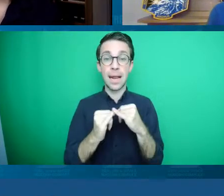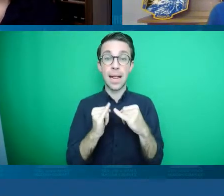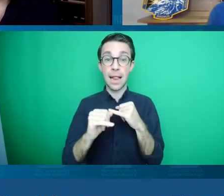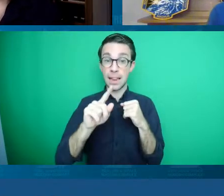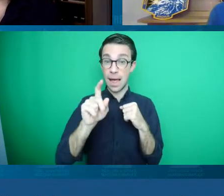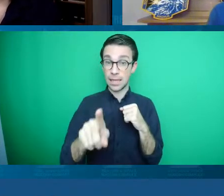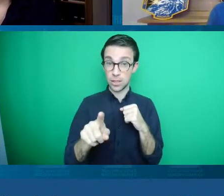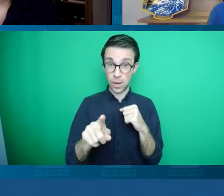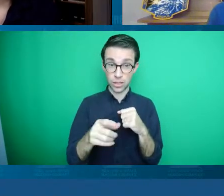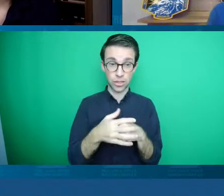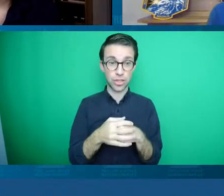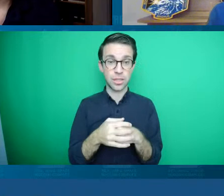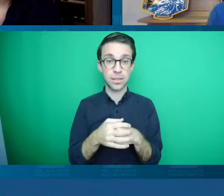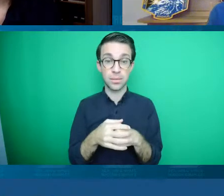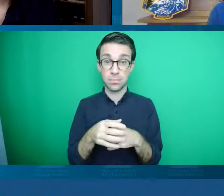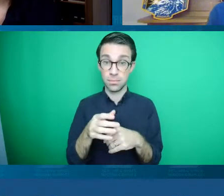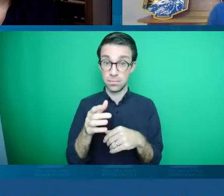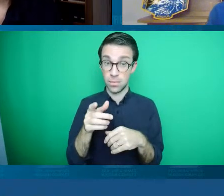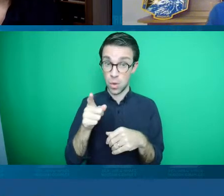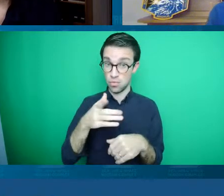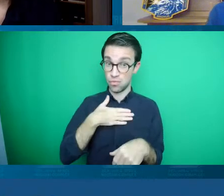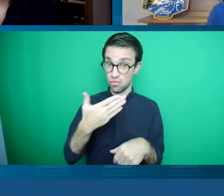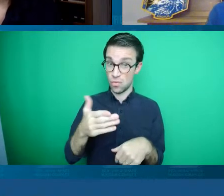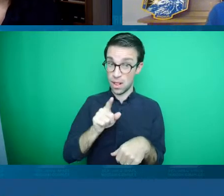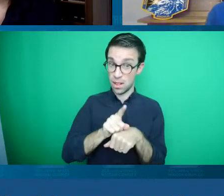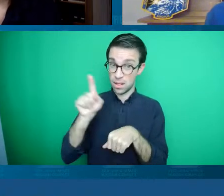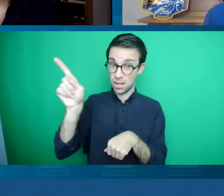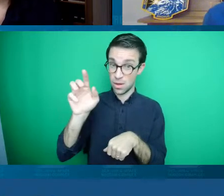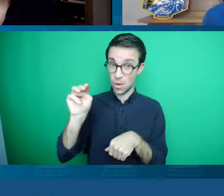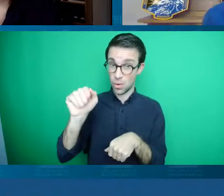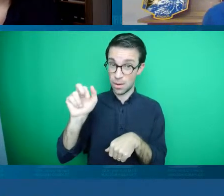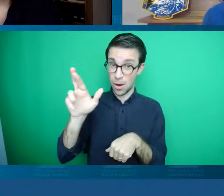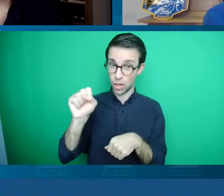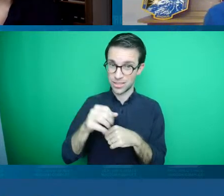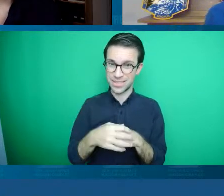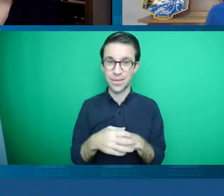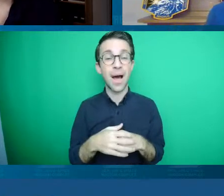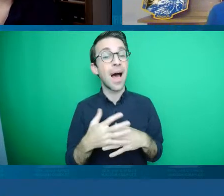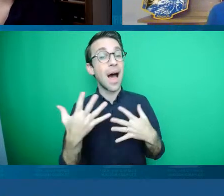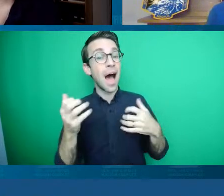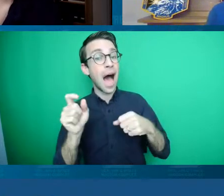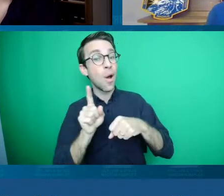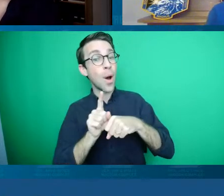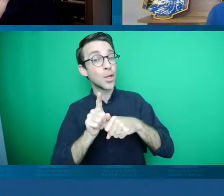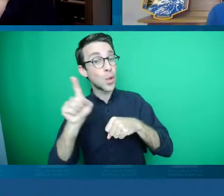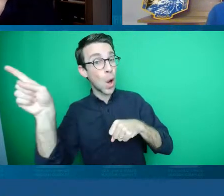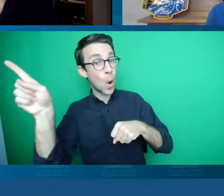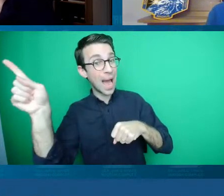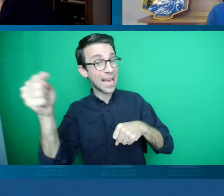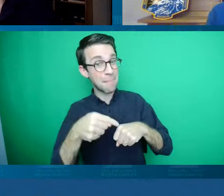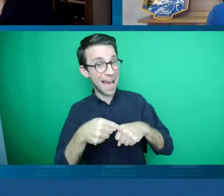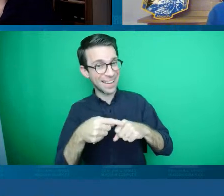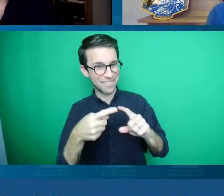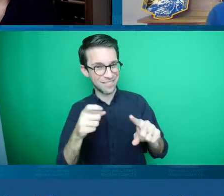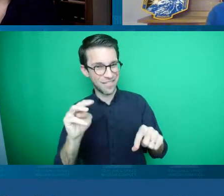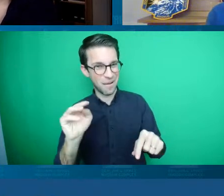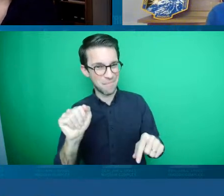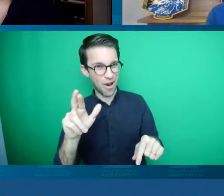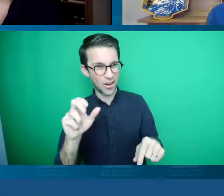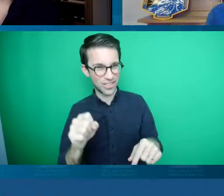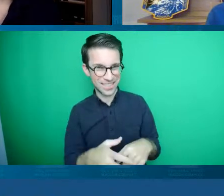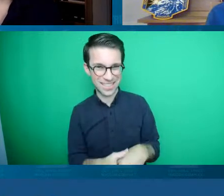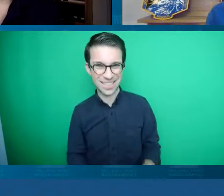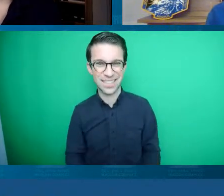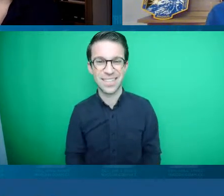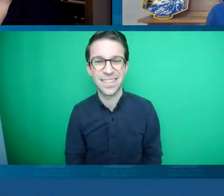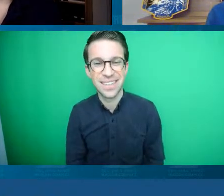don't mind. Would you go to Mars? I'd like to come back from Mars as well. And so that's, there's that aspect of it. And